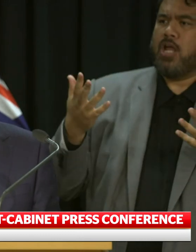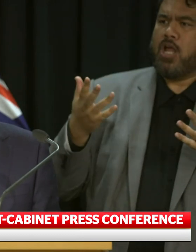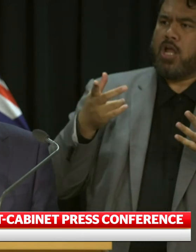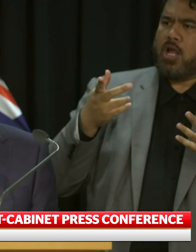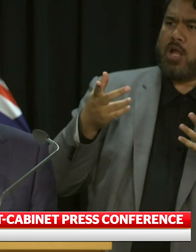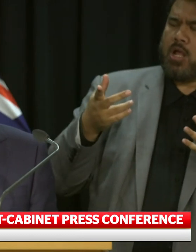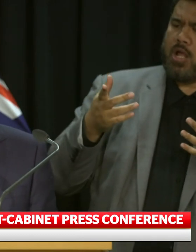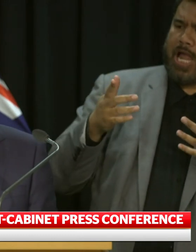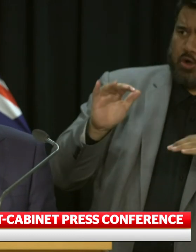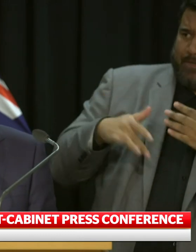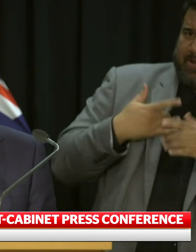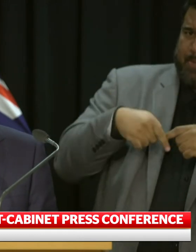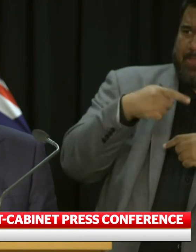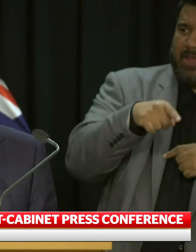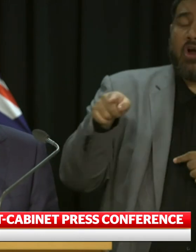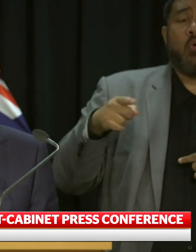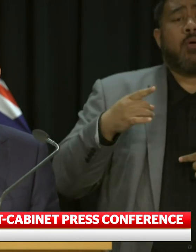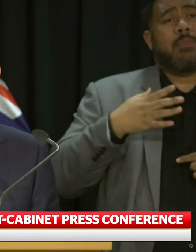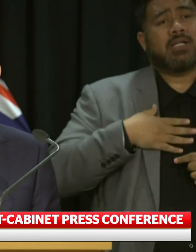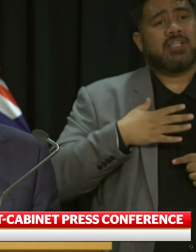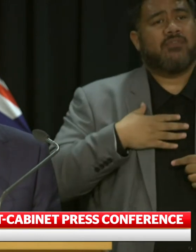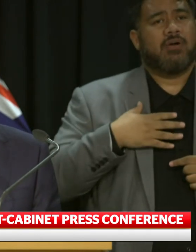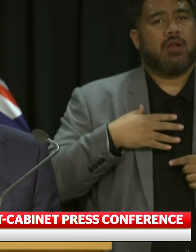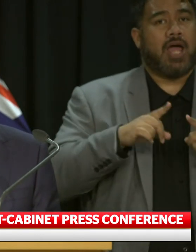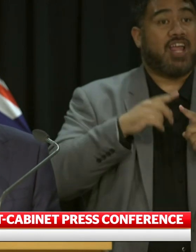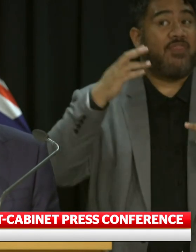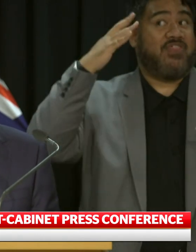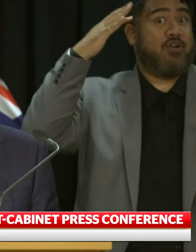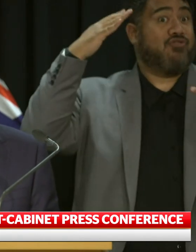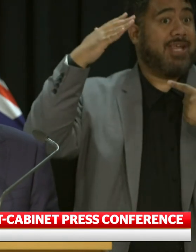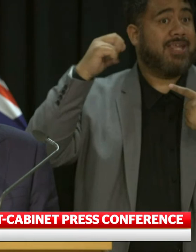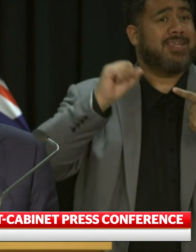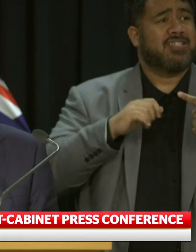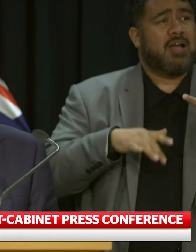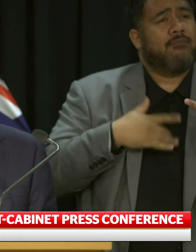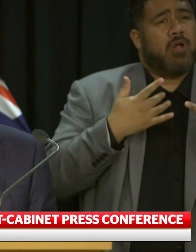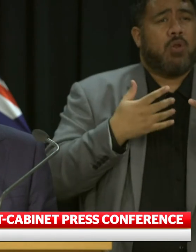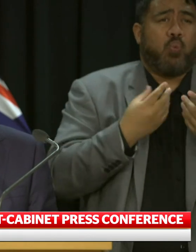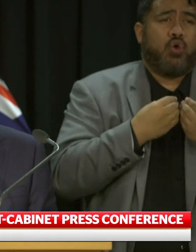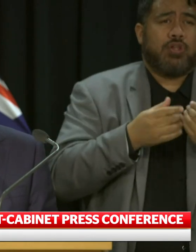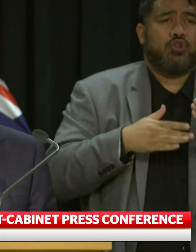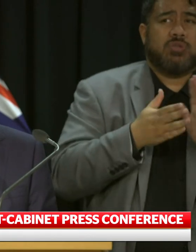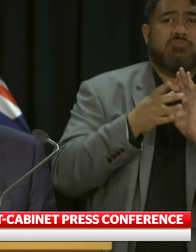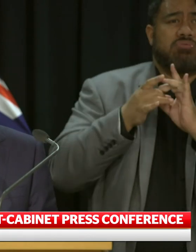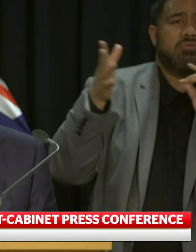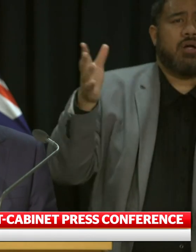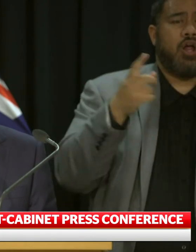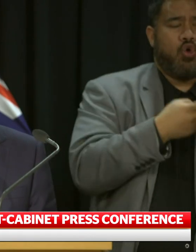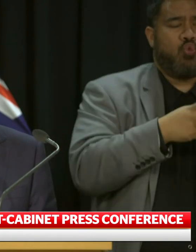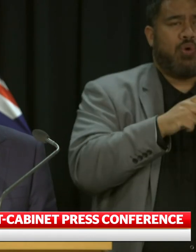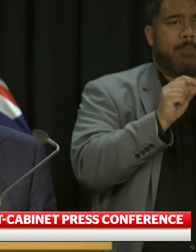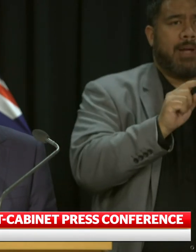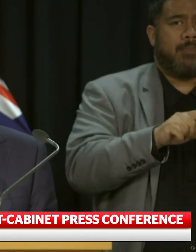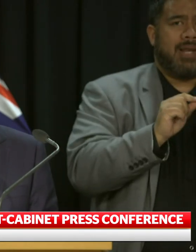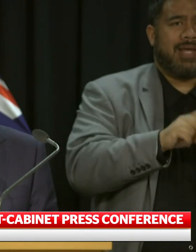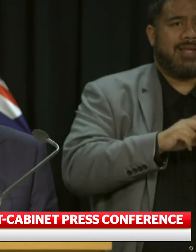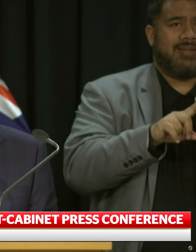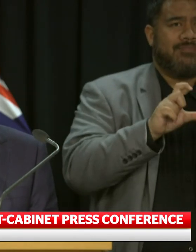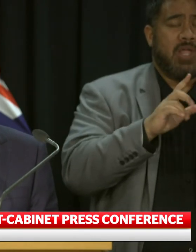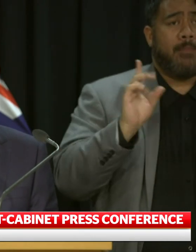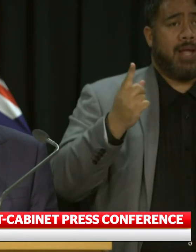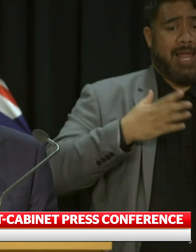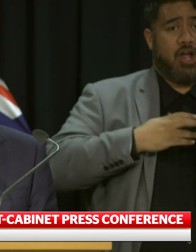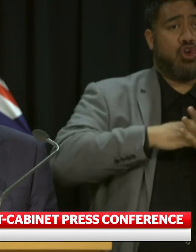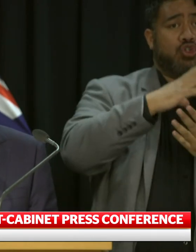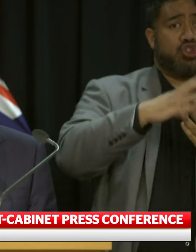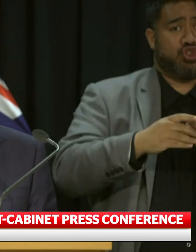theoretical Republican, and that's a view that I've held for a long period of time. Having said that, the constitutional arrangements that we have work at the